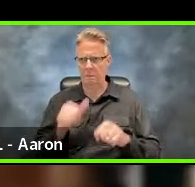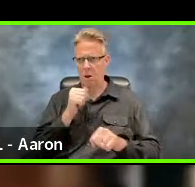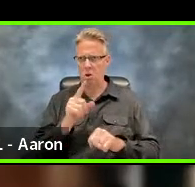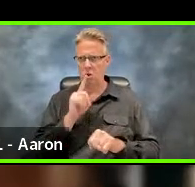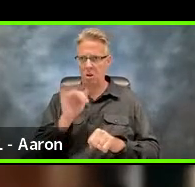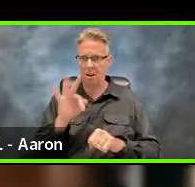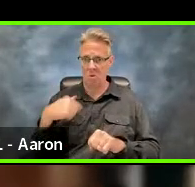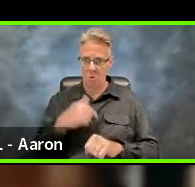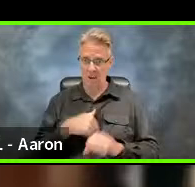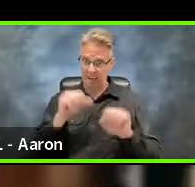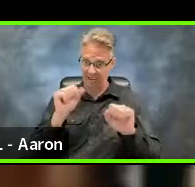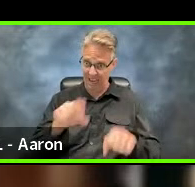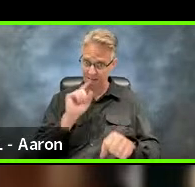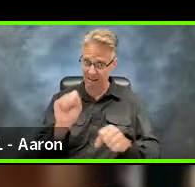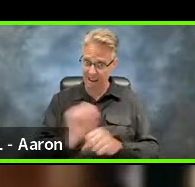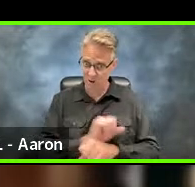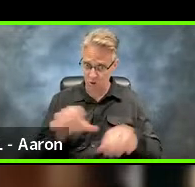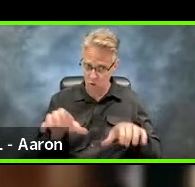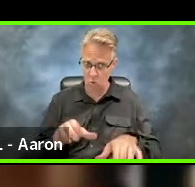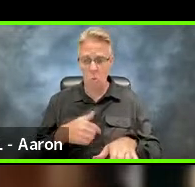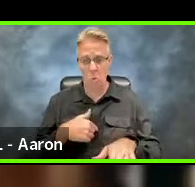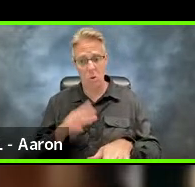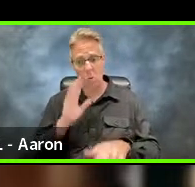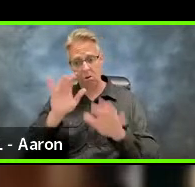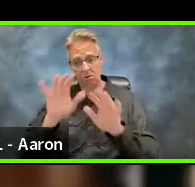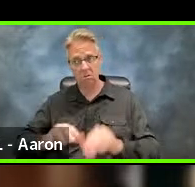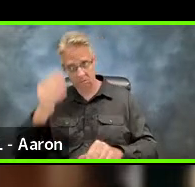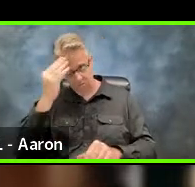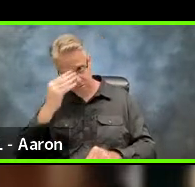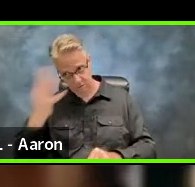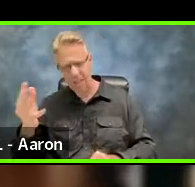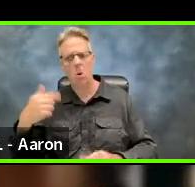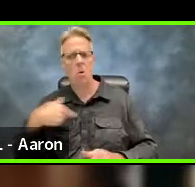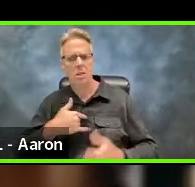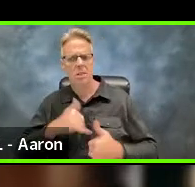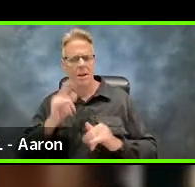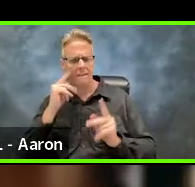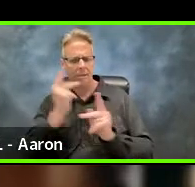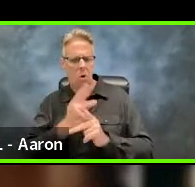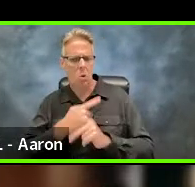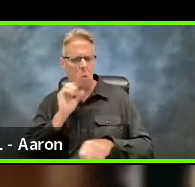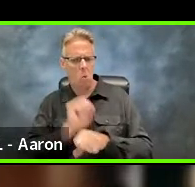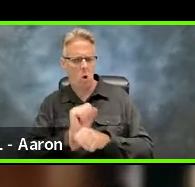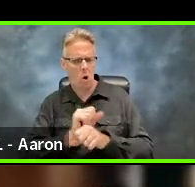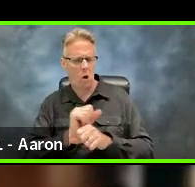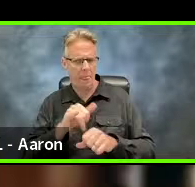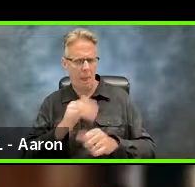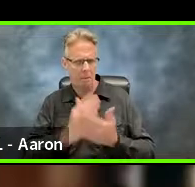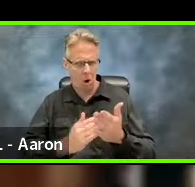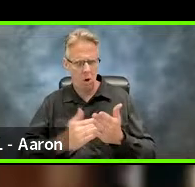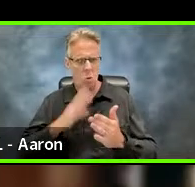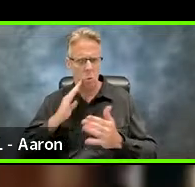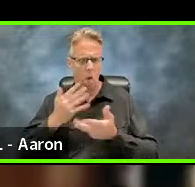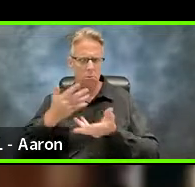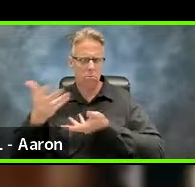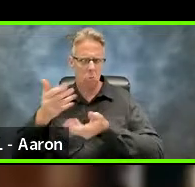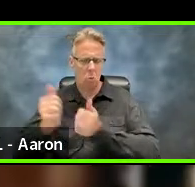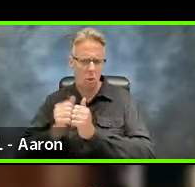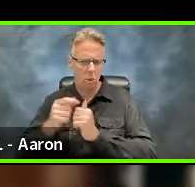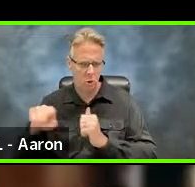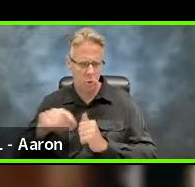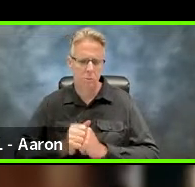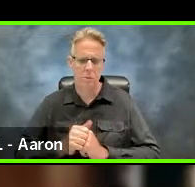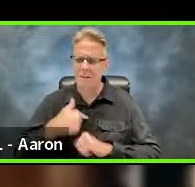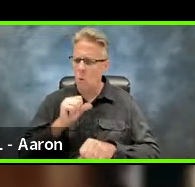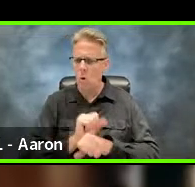being asked of us, and we'll write back to them and say, hey, we're working on that. We'll work with you as a jurisdiction. So there's a work plan